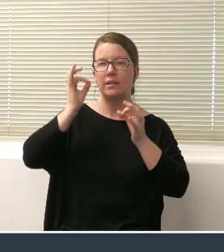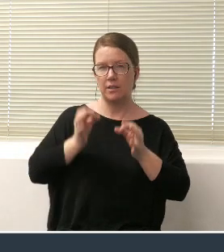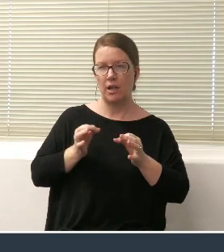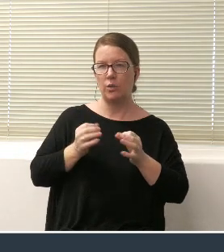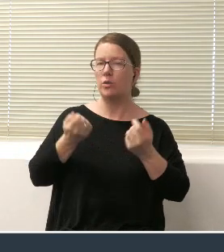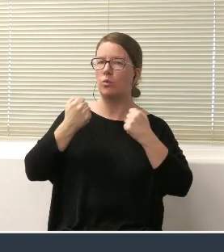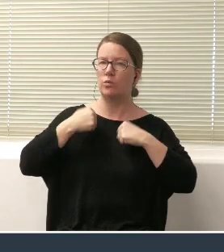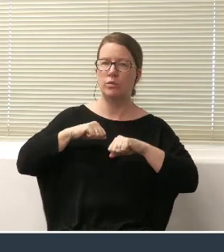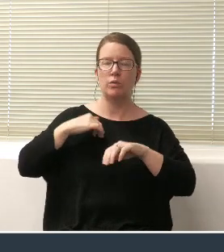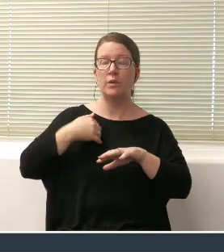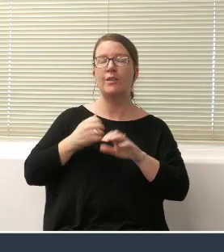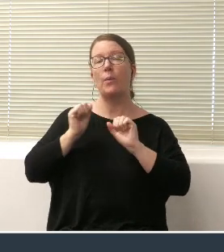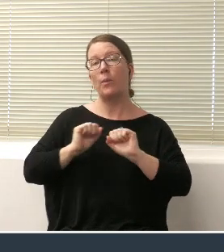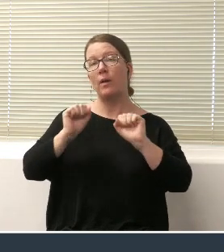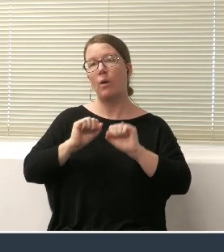years.